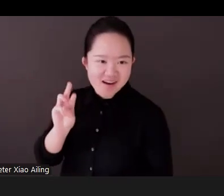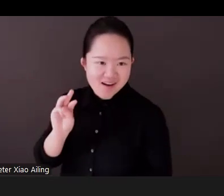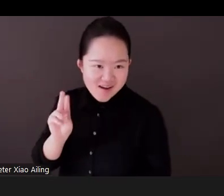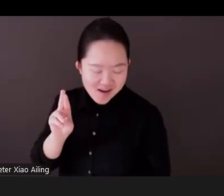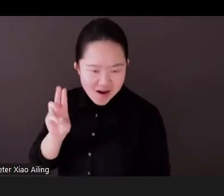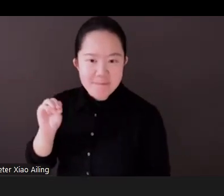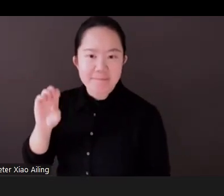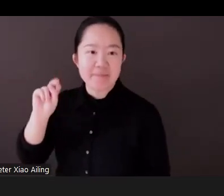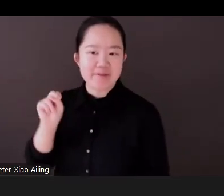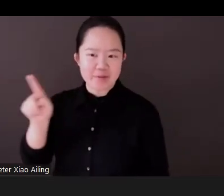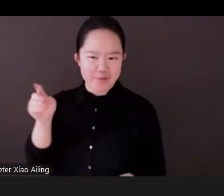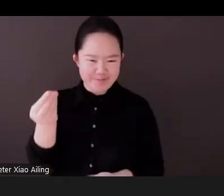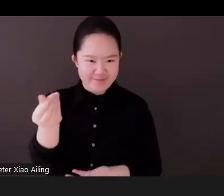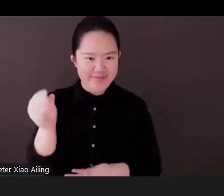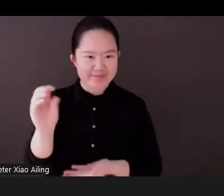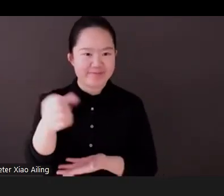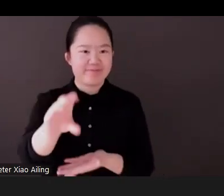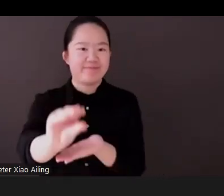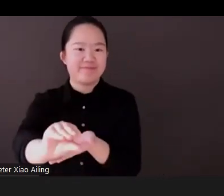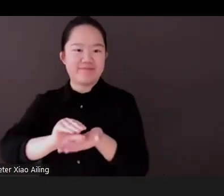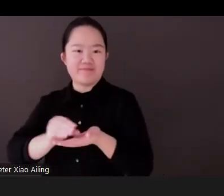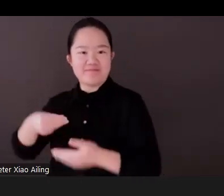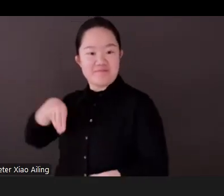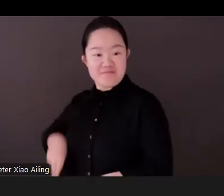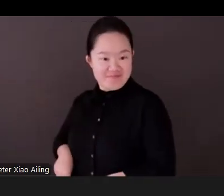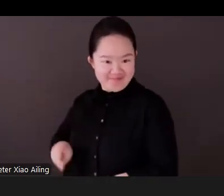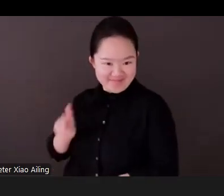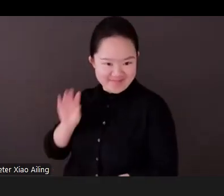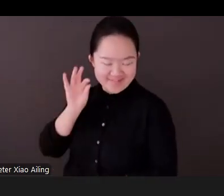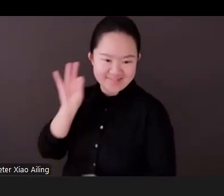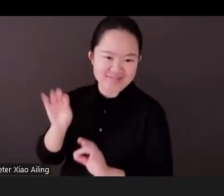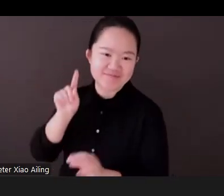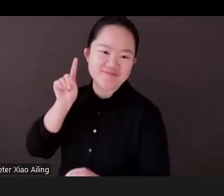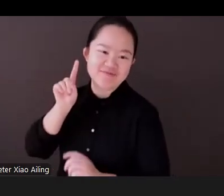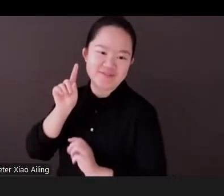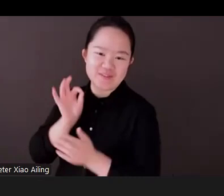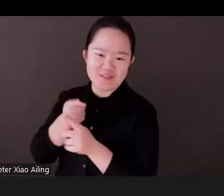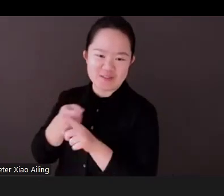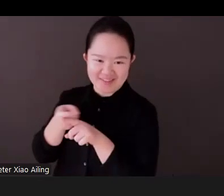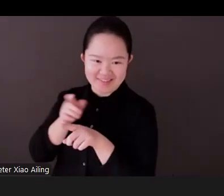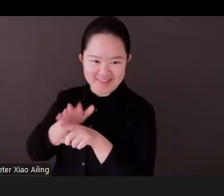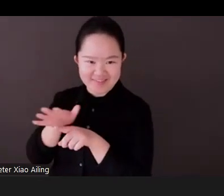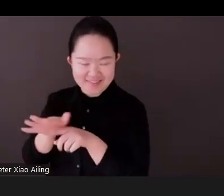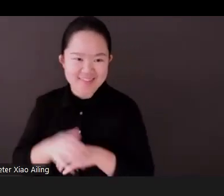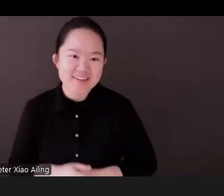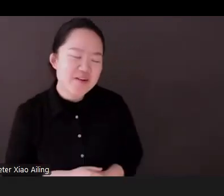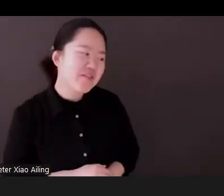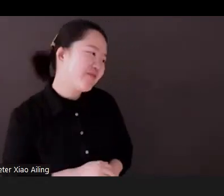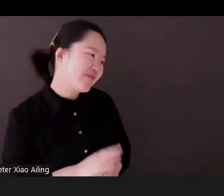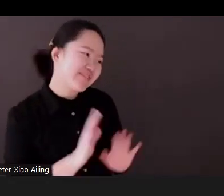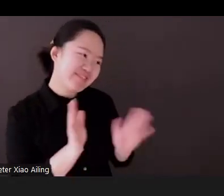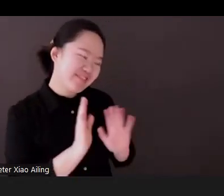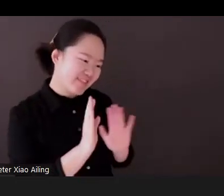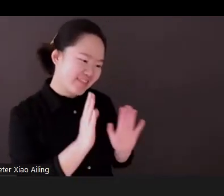For the record, and I also would like to correct myself because I think I didn't apply the right